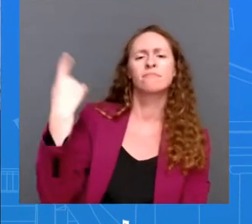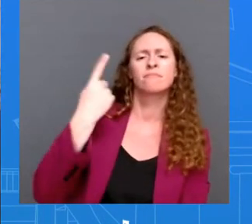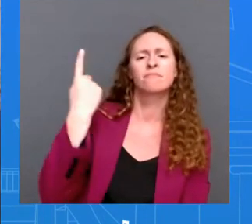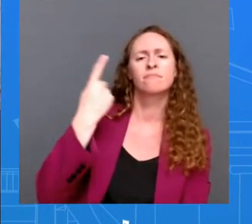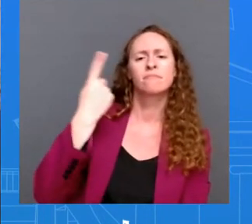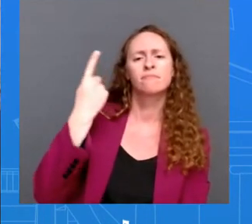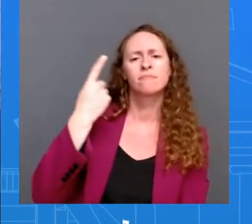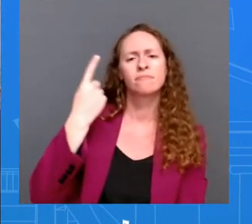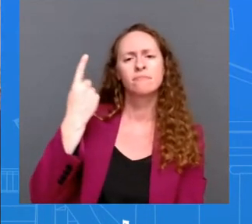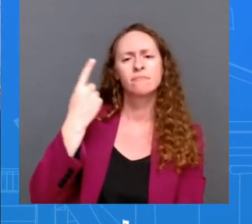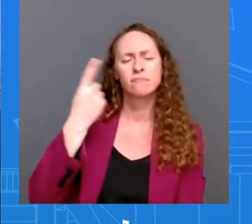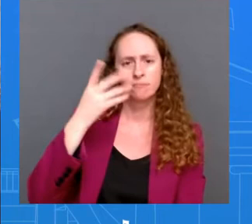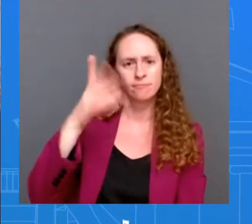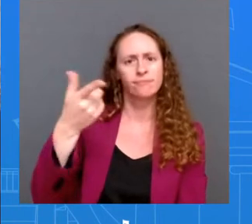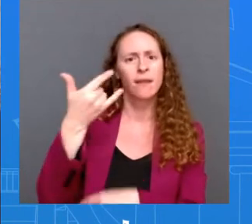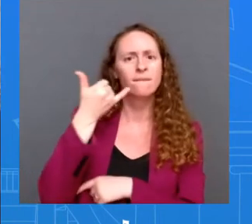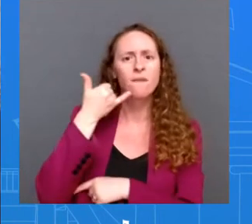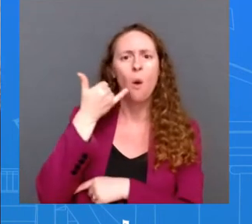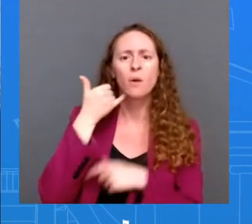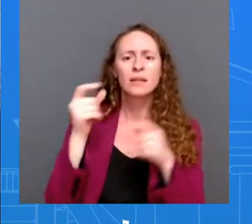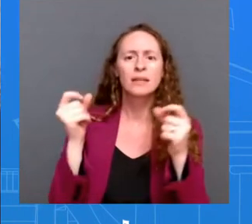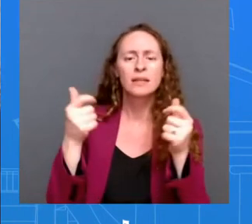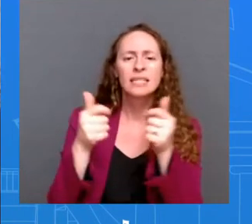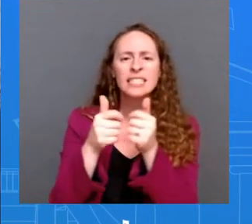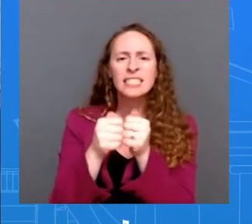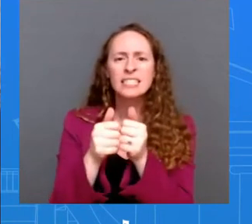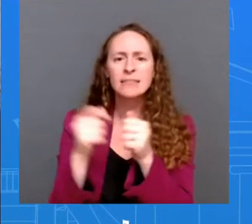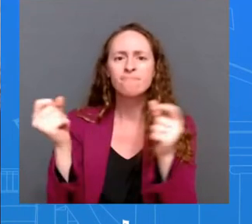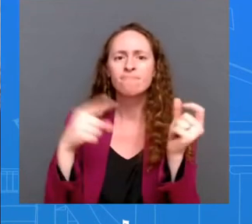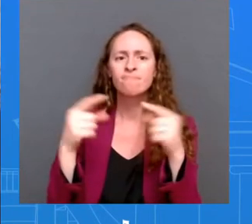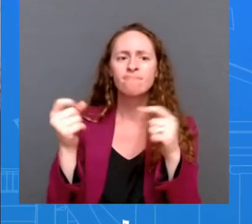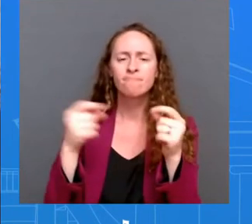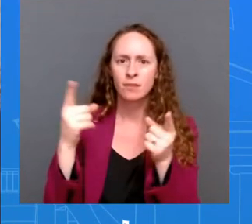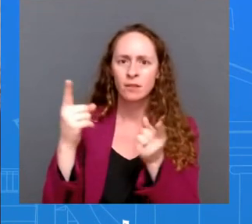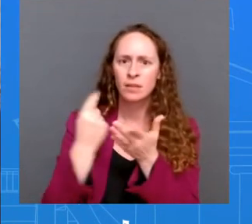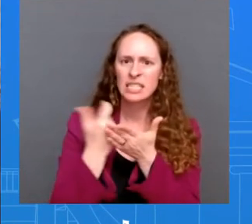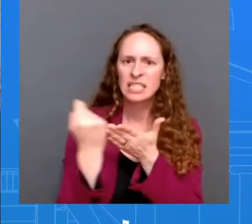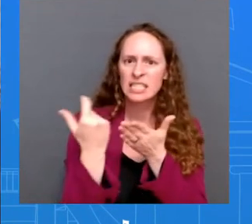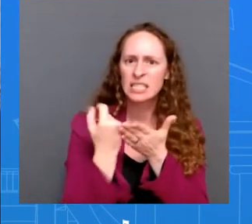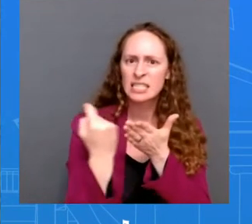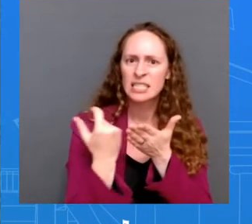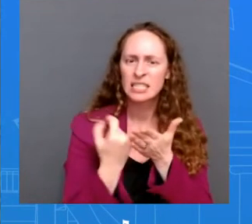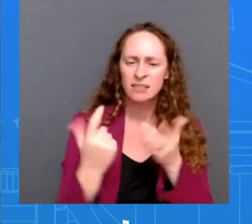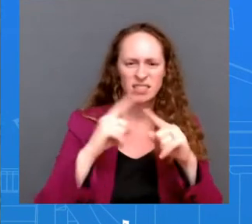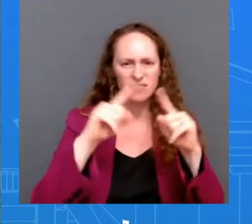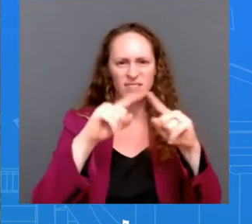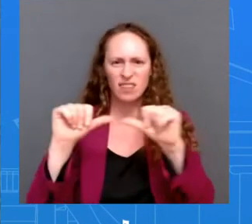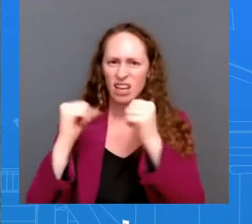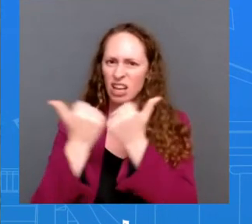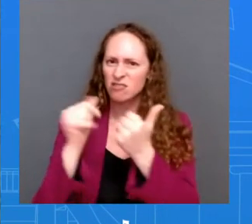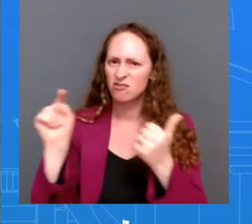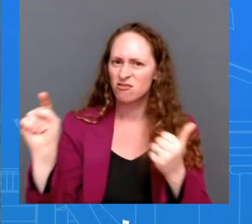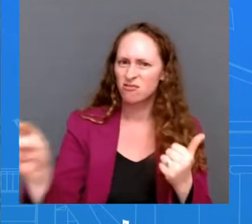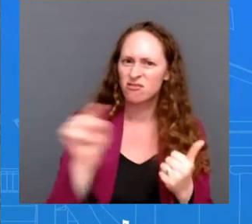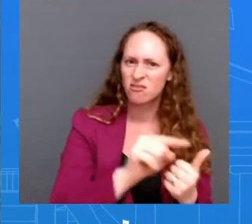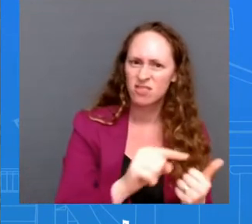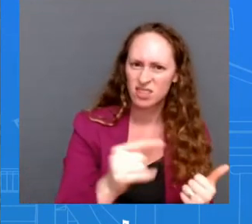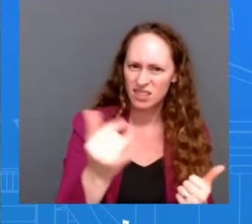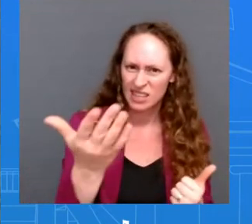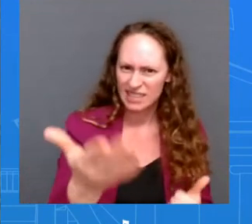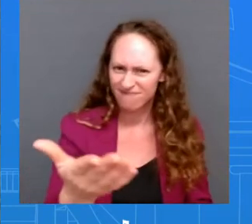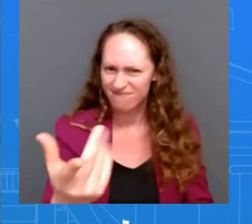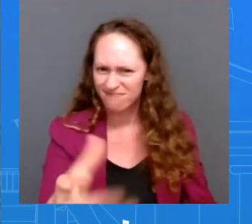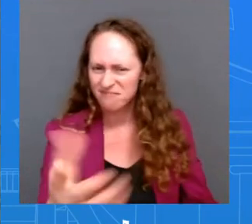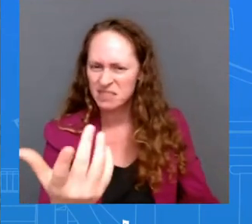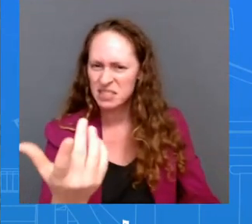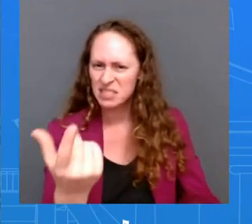the White House directing any other agencies to take similar steps, including the Department of Defense, for example? I'm not aware of any other instructions to other agencies.